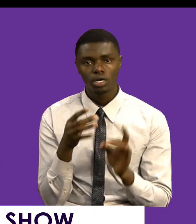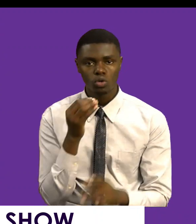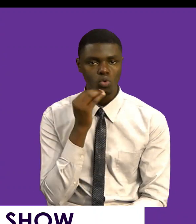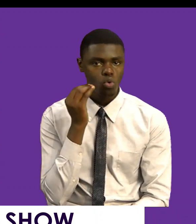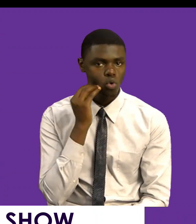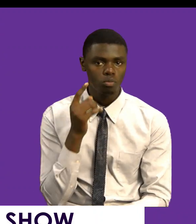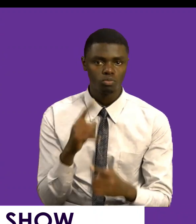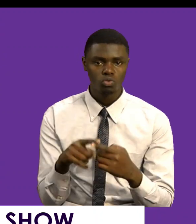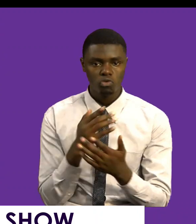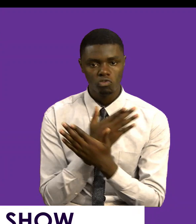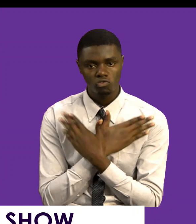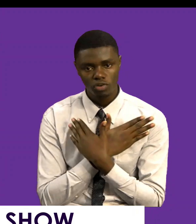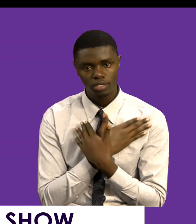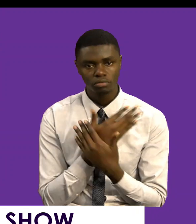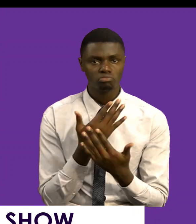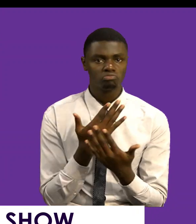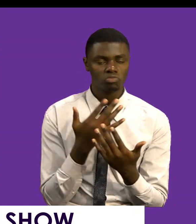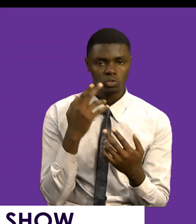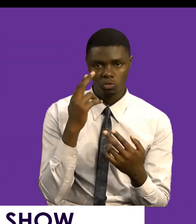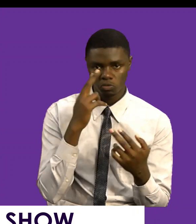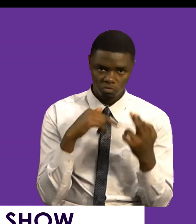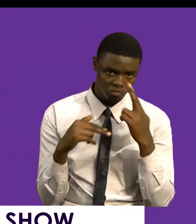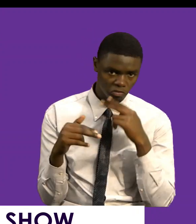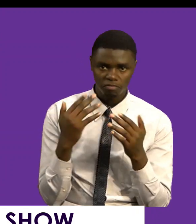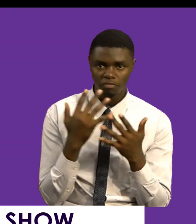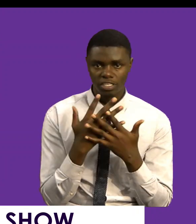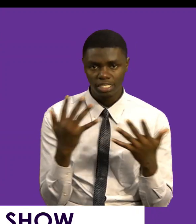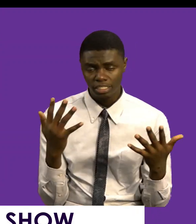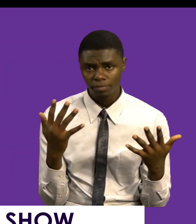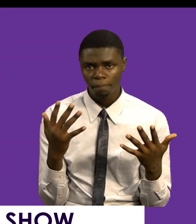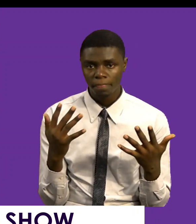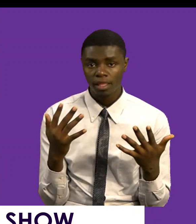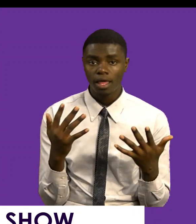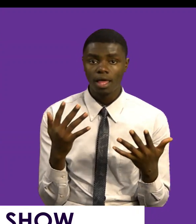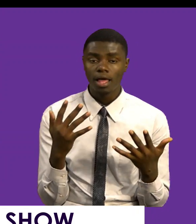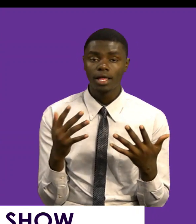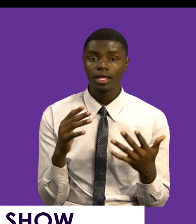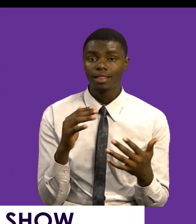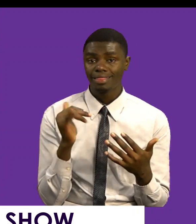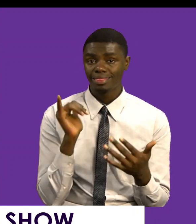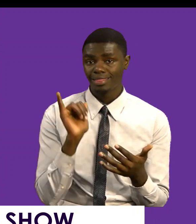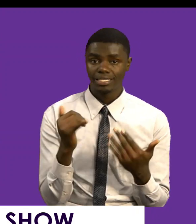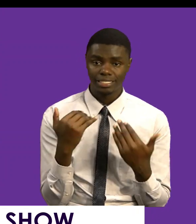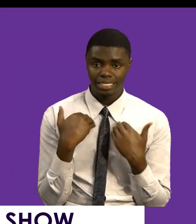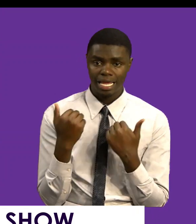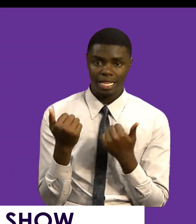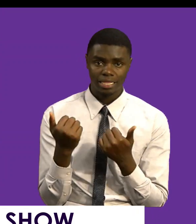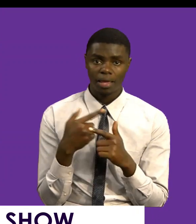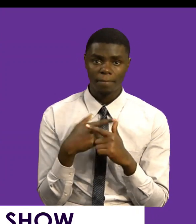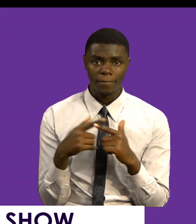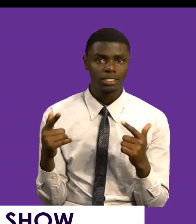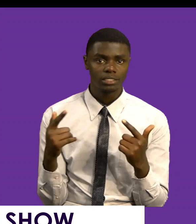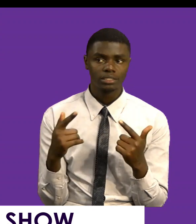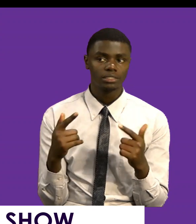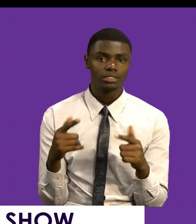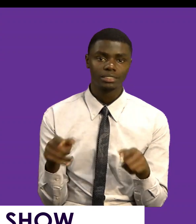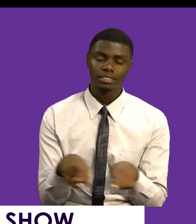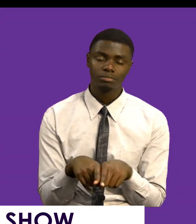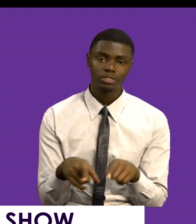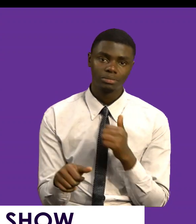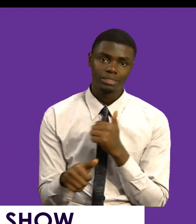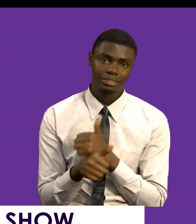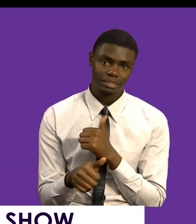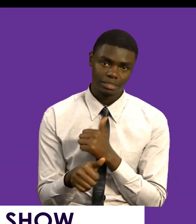your friends, to your hobbies. Everything seems to be connected. It seems to be healthy to some extent, but to some extent, it's